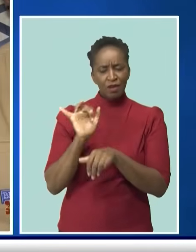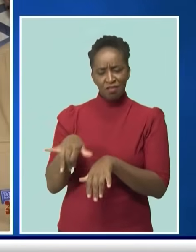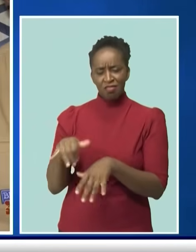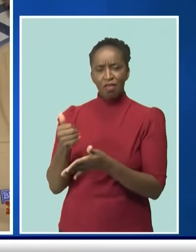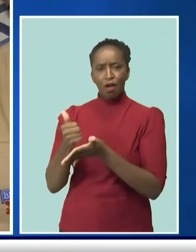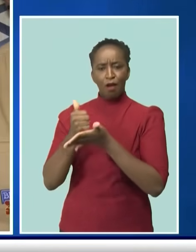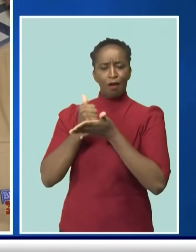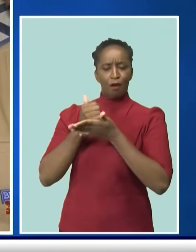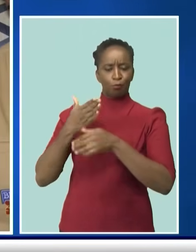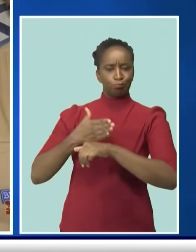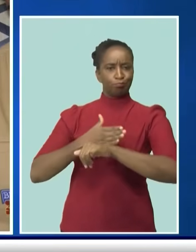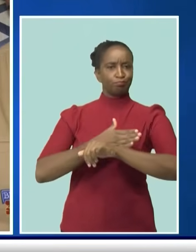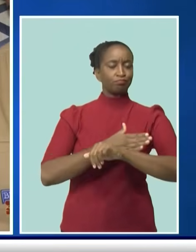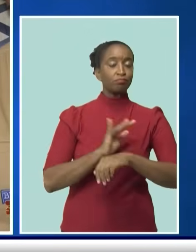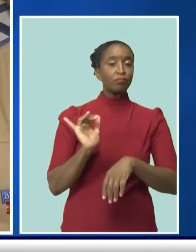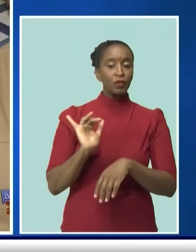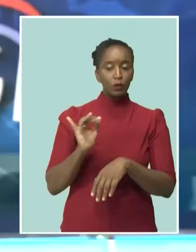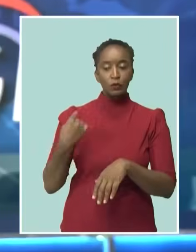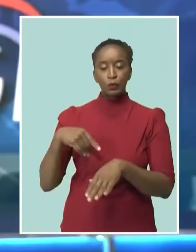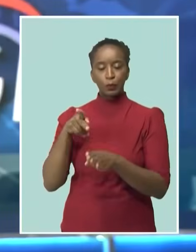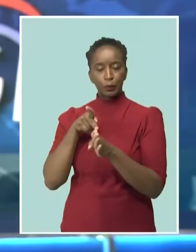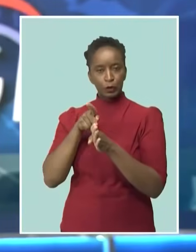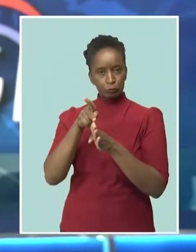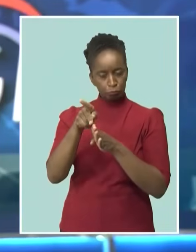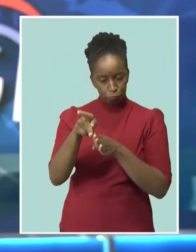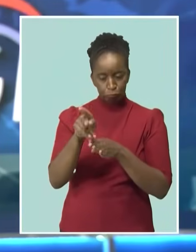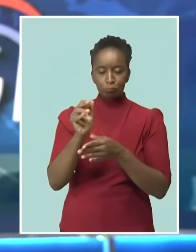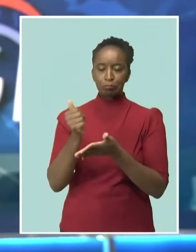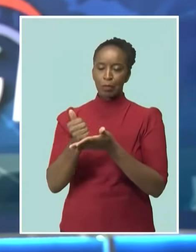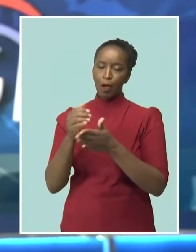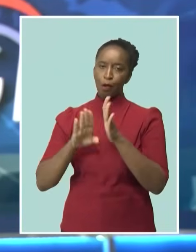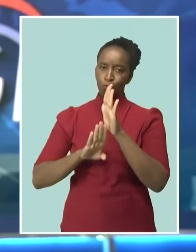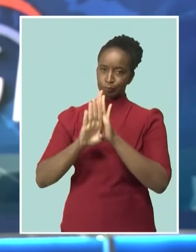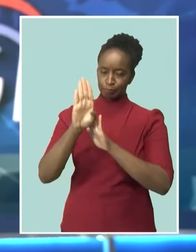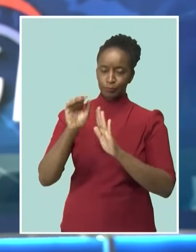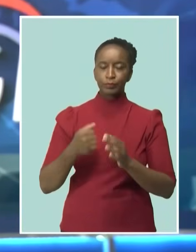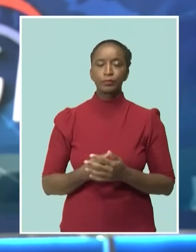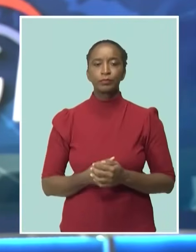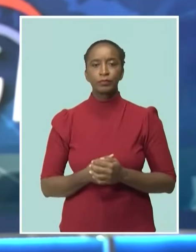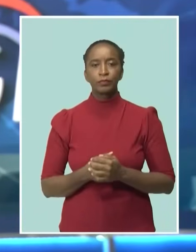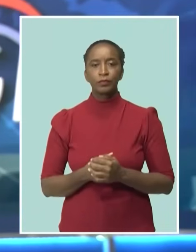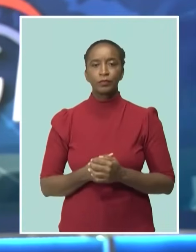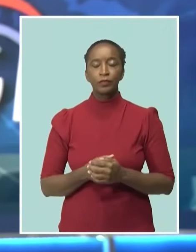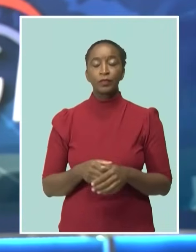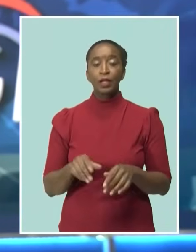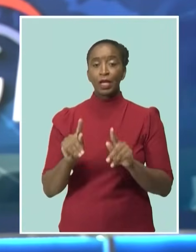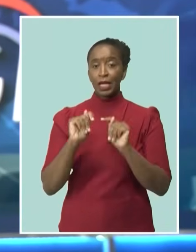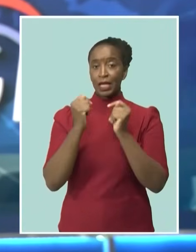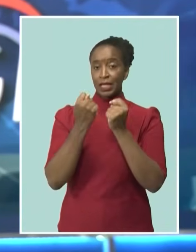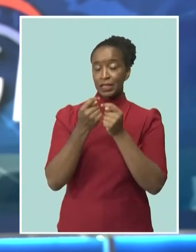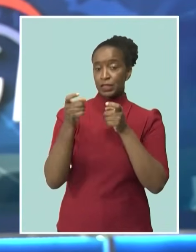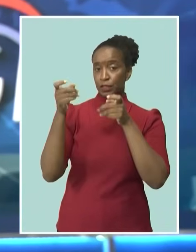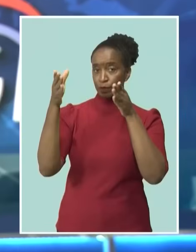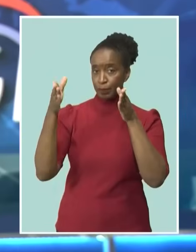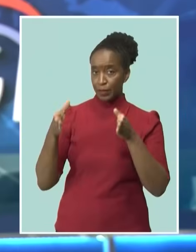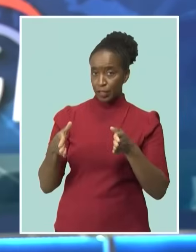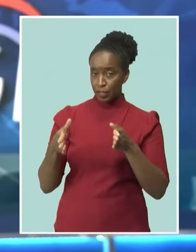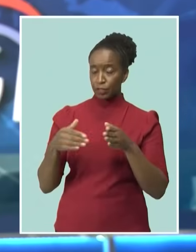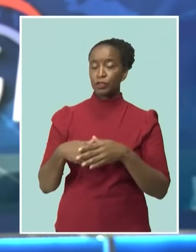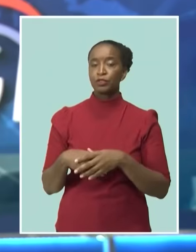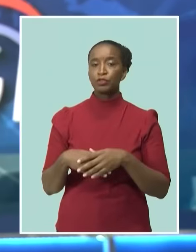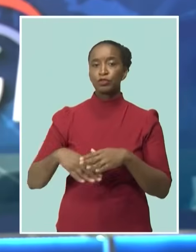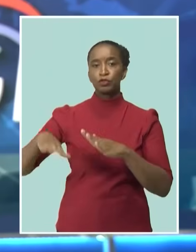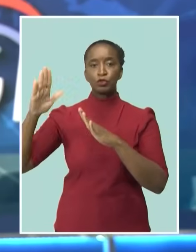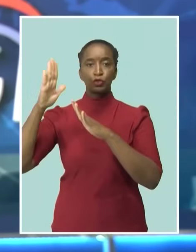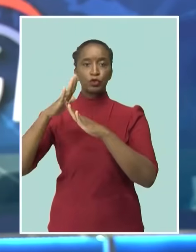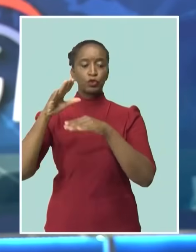a profound impact on our career. Javon Cummins, the team manager and head coach, reflected on the team's training